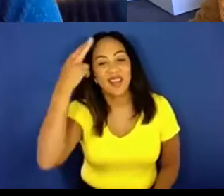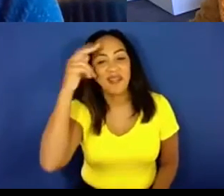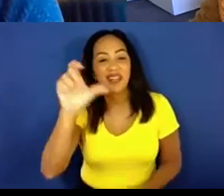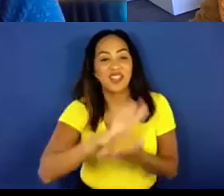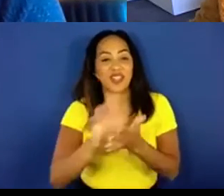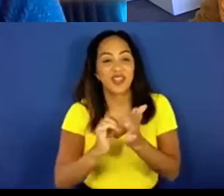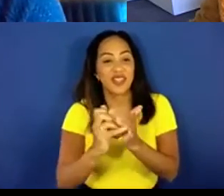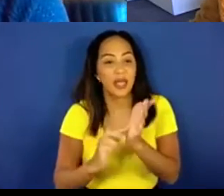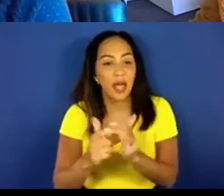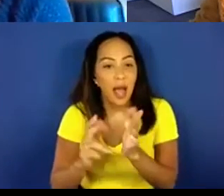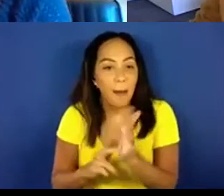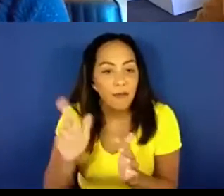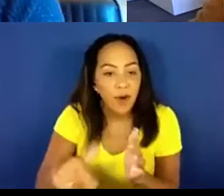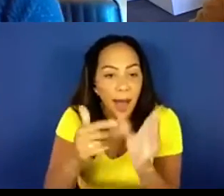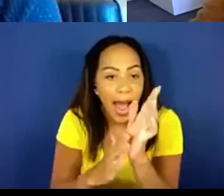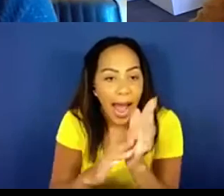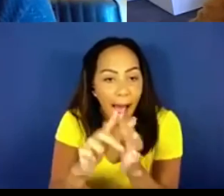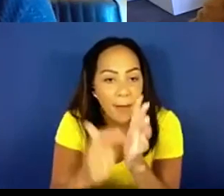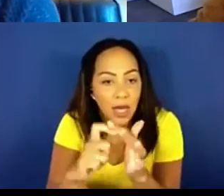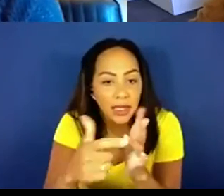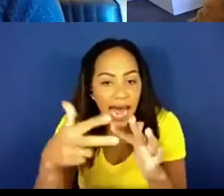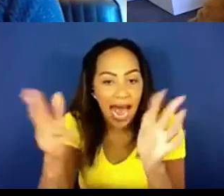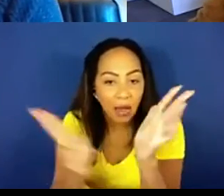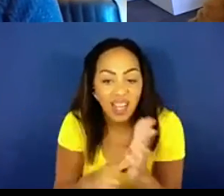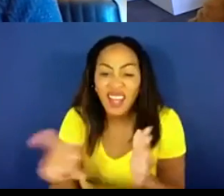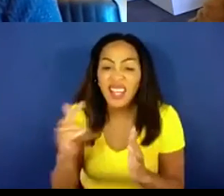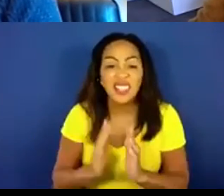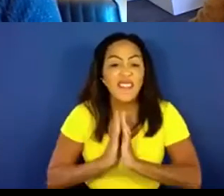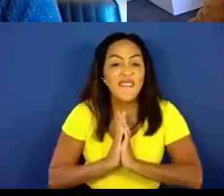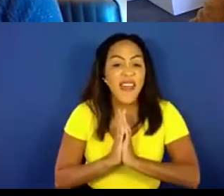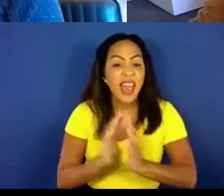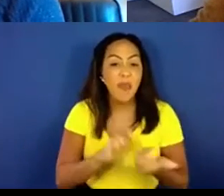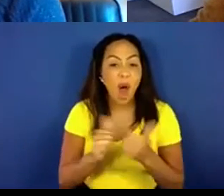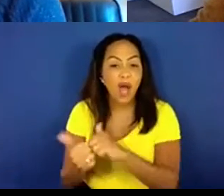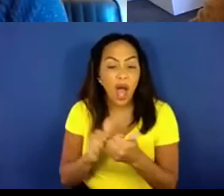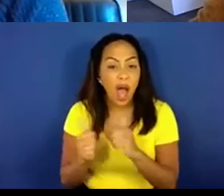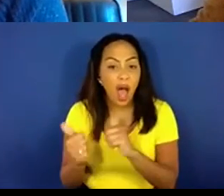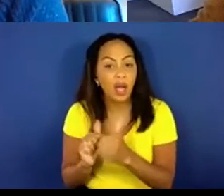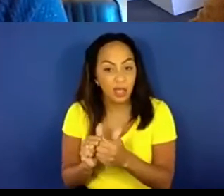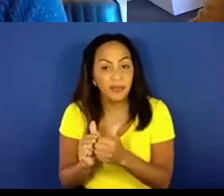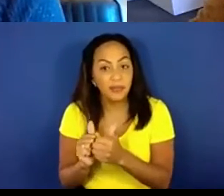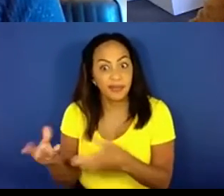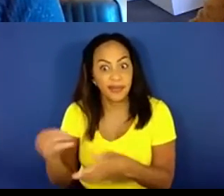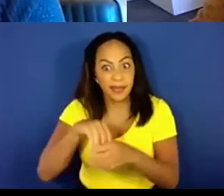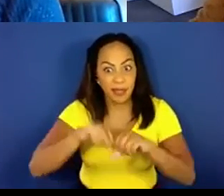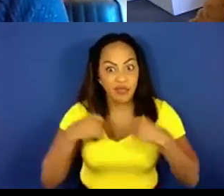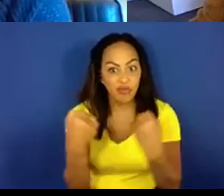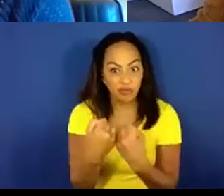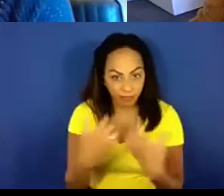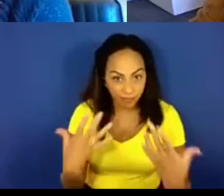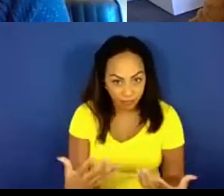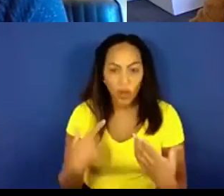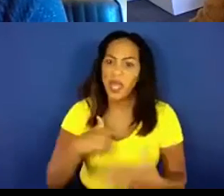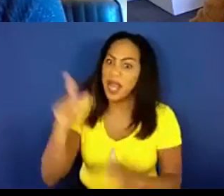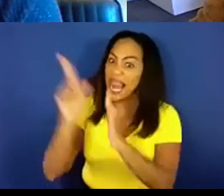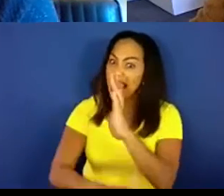Amadan Centre, and Amadan is the faith partner in the Voice and Influence Partnership. We also came late